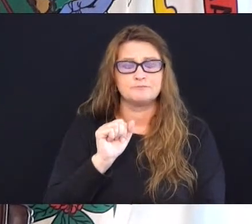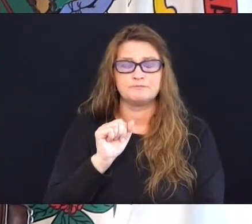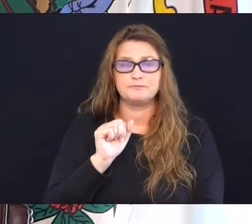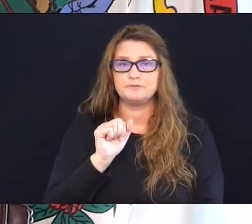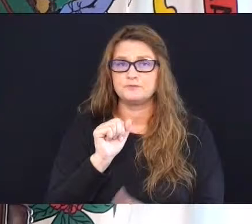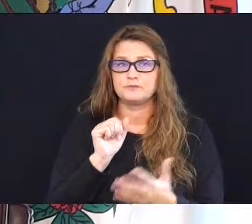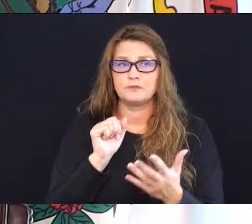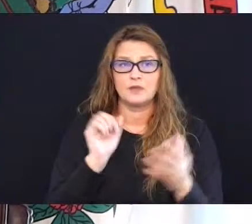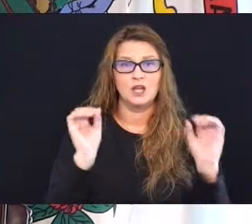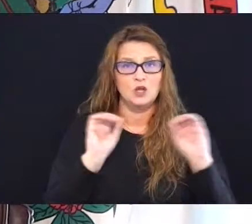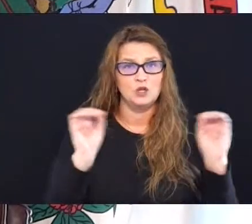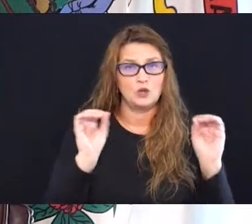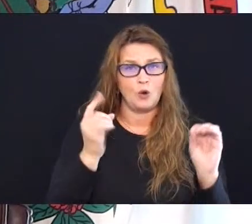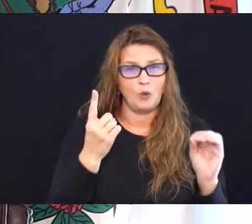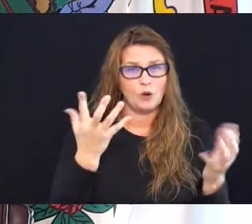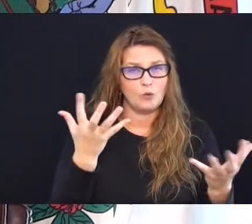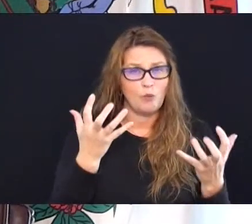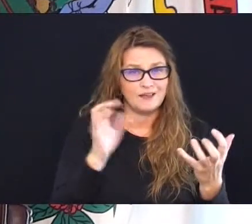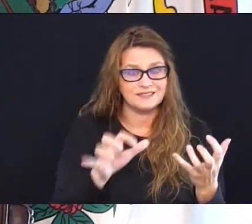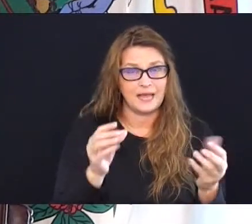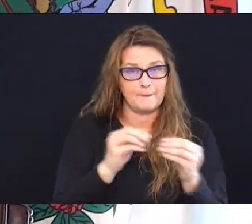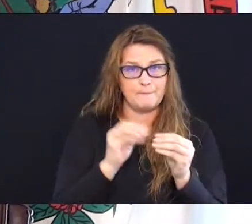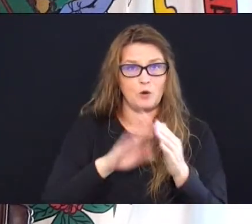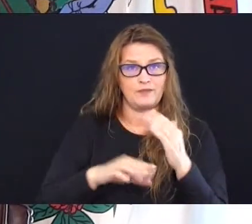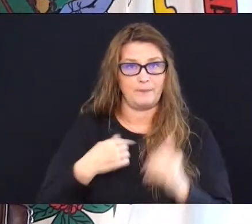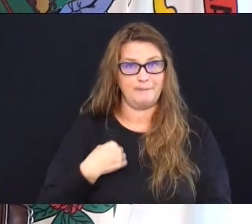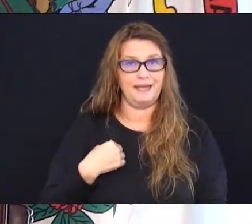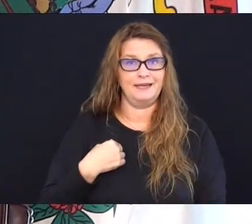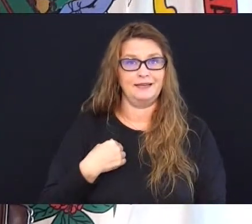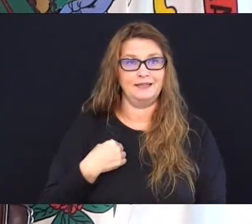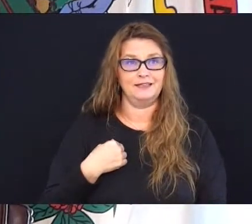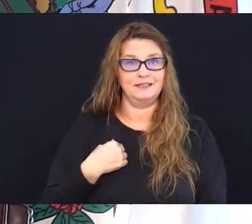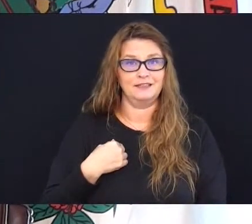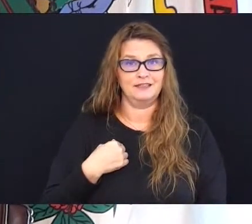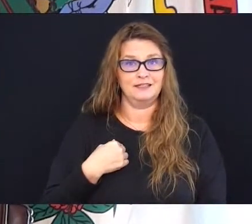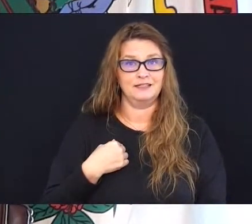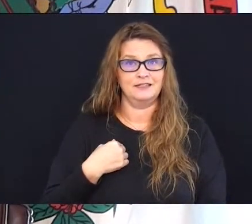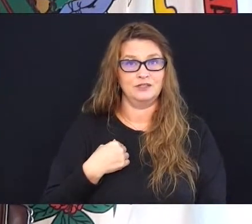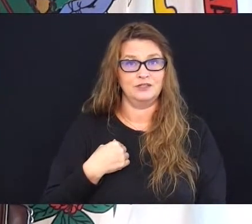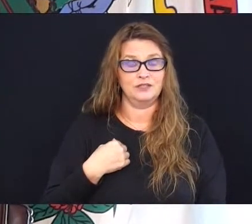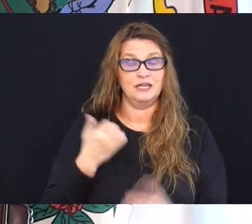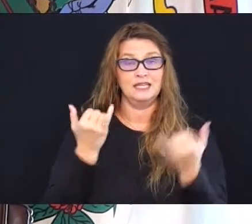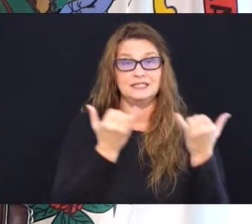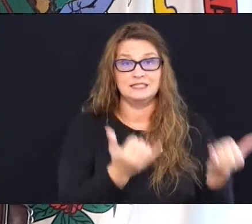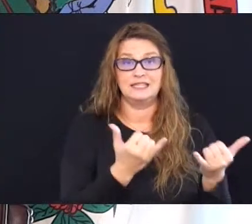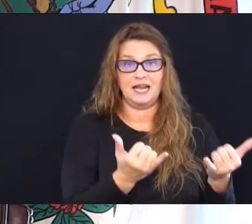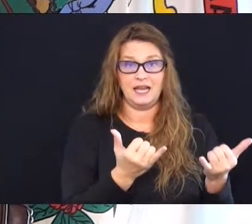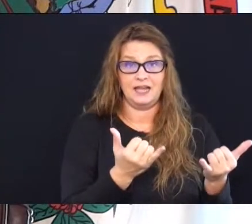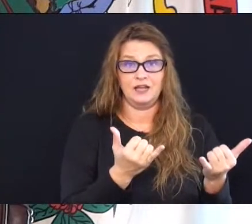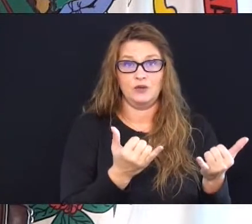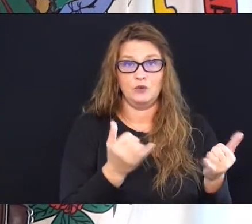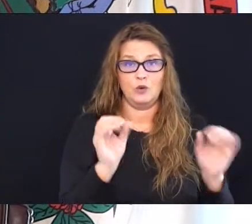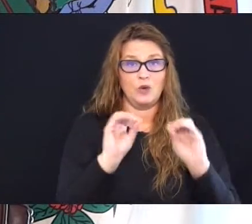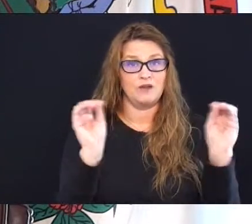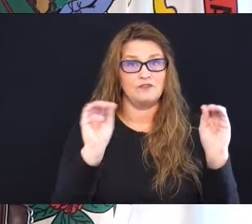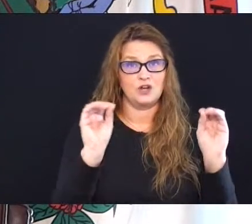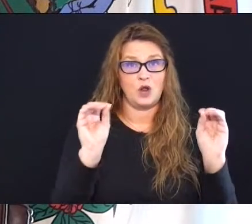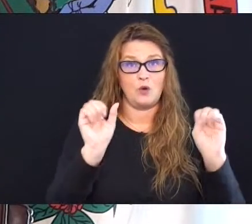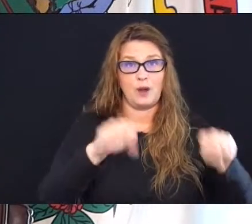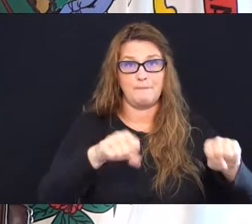And nobody wants that any more than I. All I'm saying is today we have no